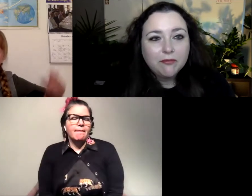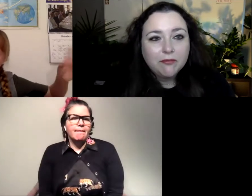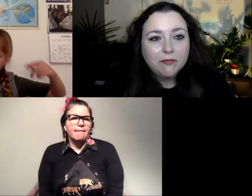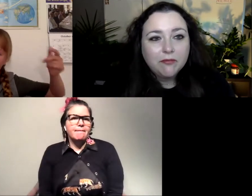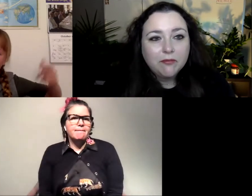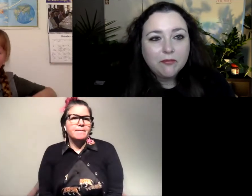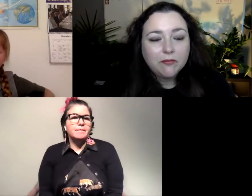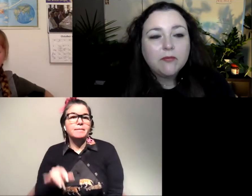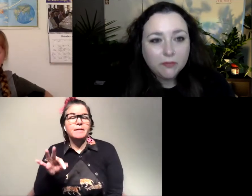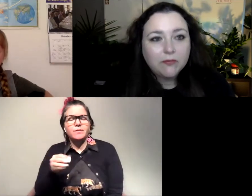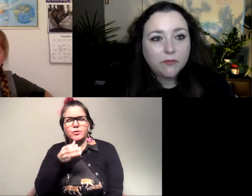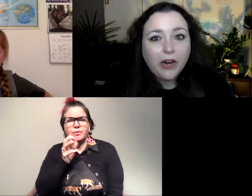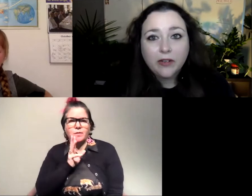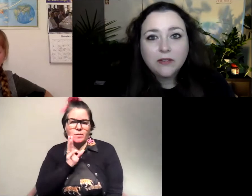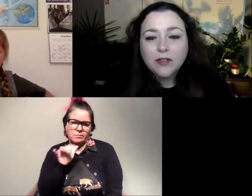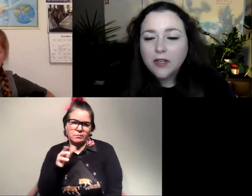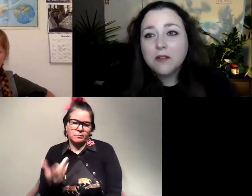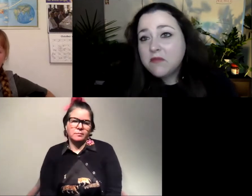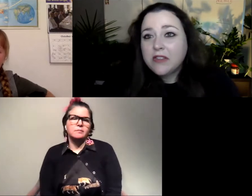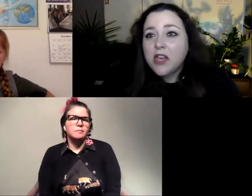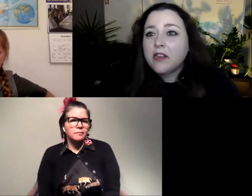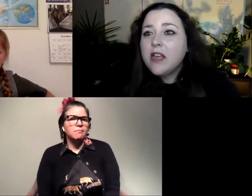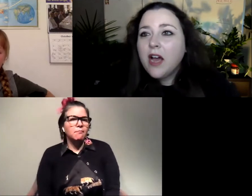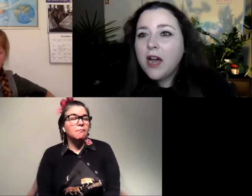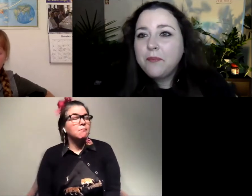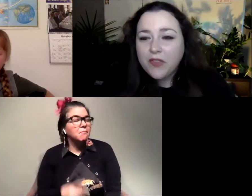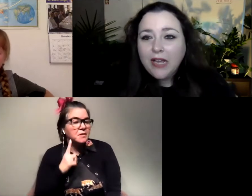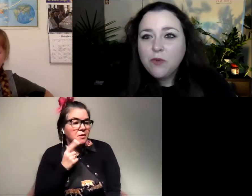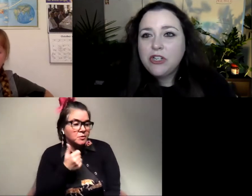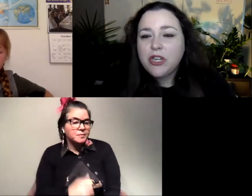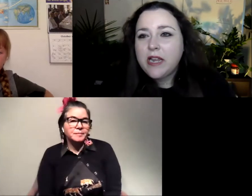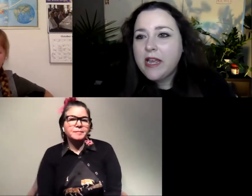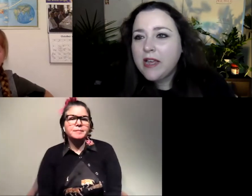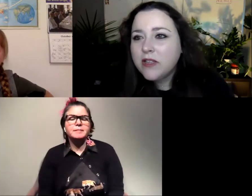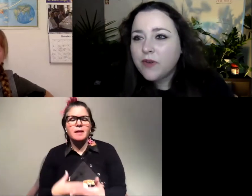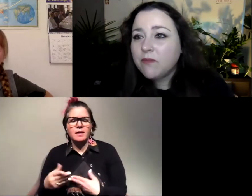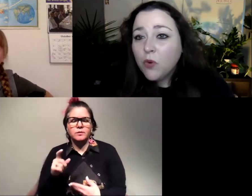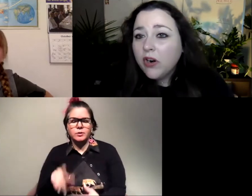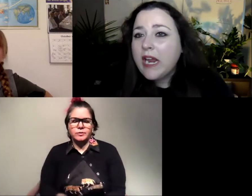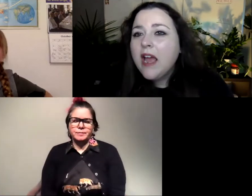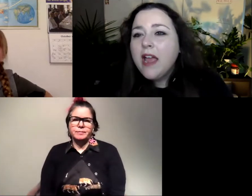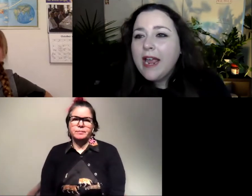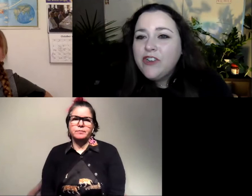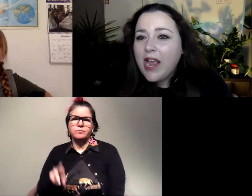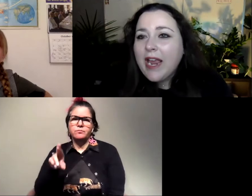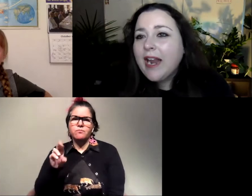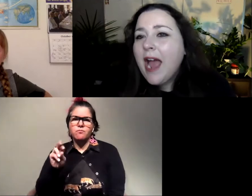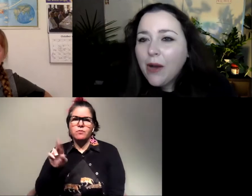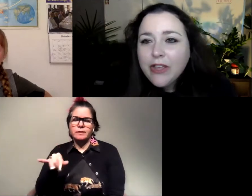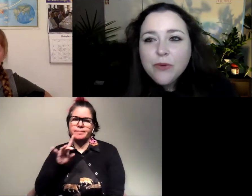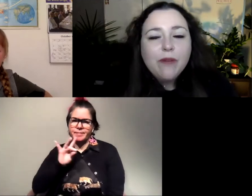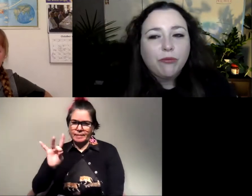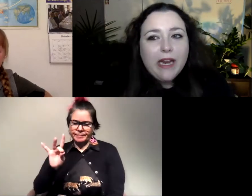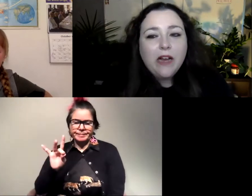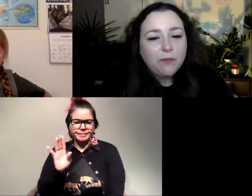if you're like drinking that water. Right. Sounds good. The next question is from Rory, age 8. How